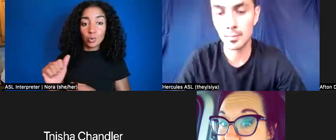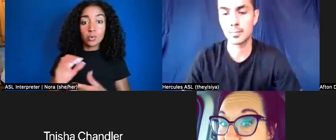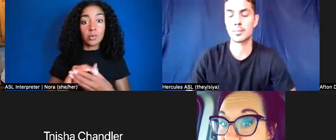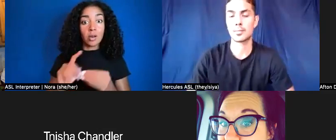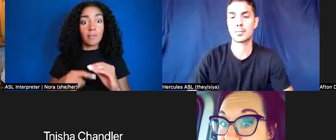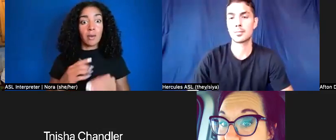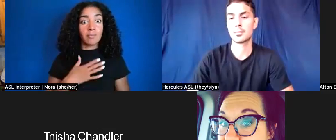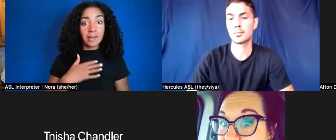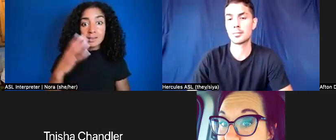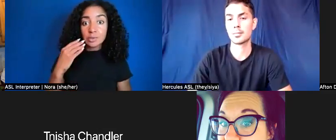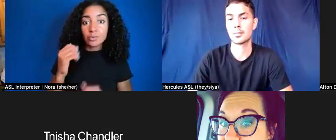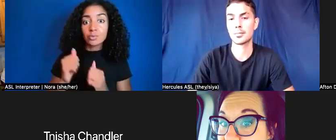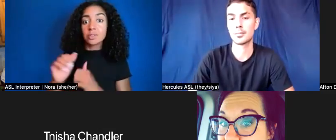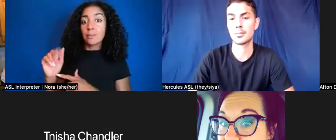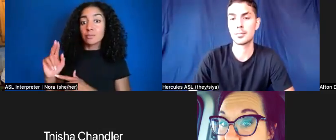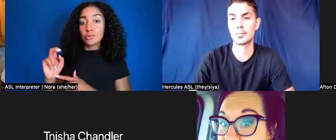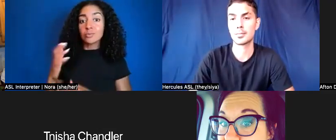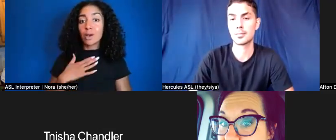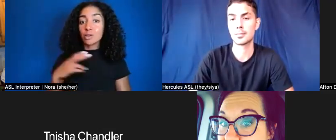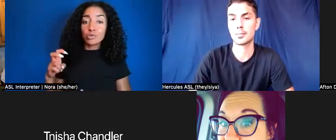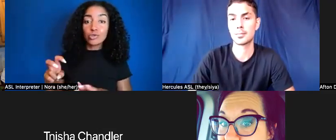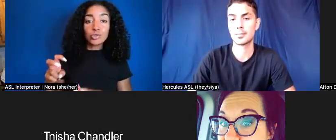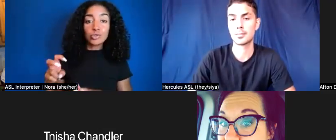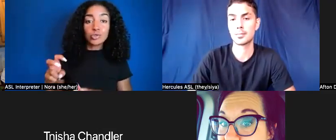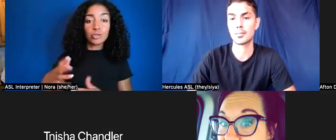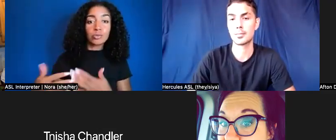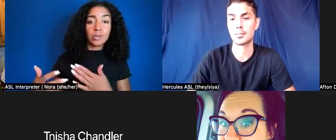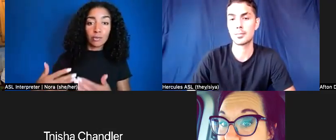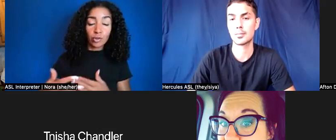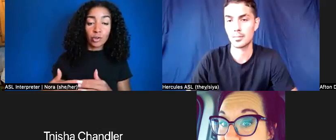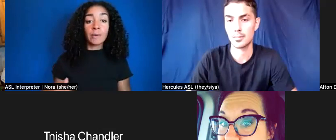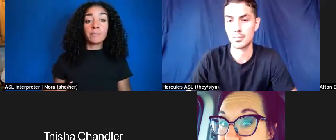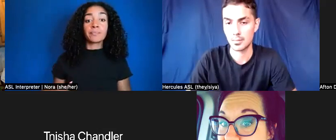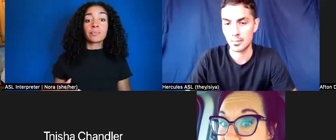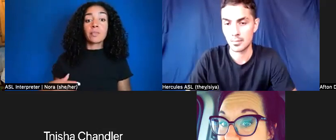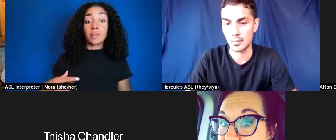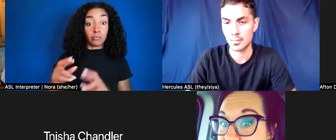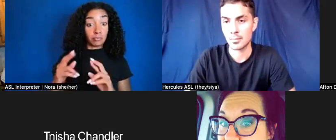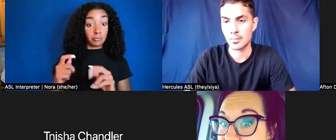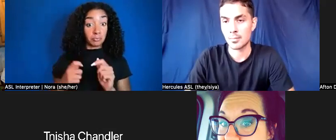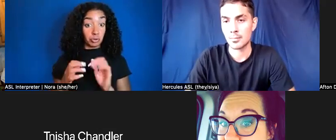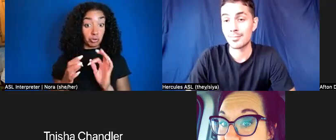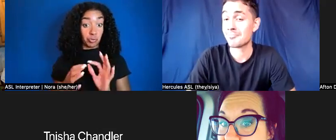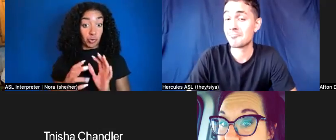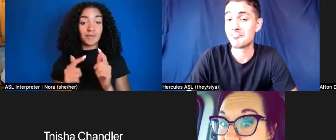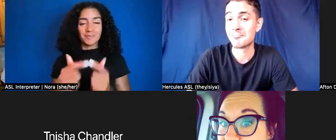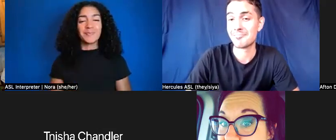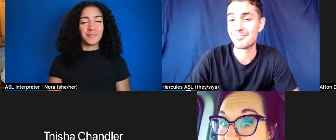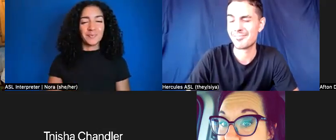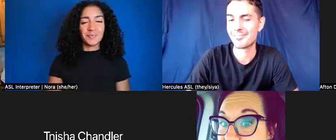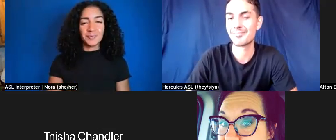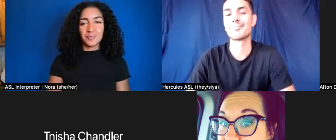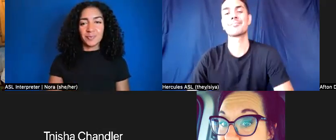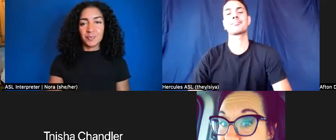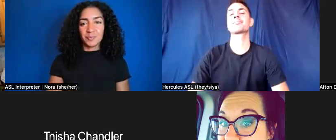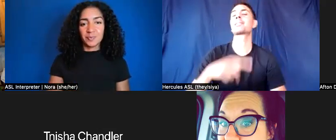abuse or my journey or whatever. And one of the social workers asked me, I'm working with, I think she was 6 or something